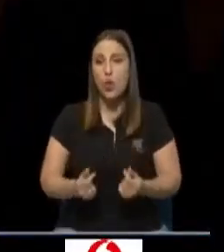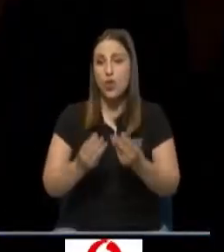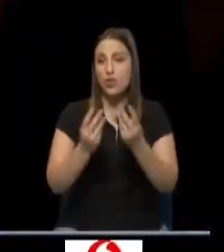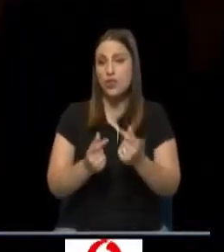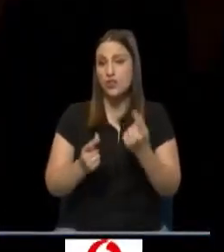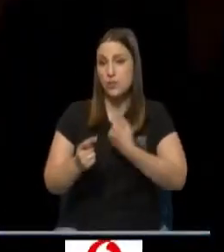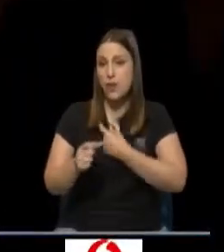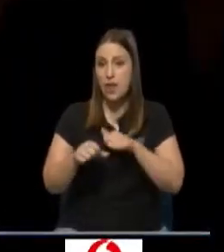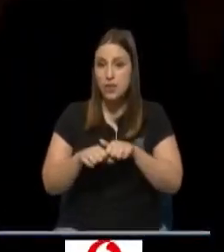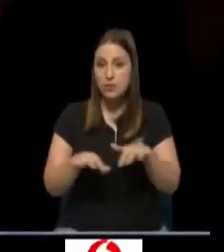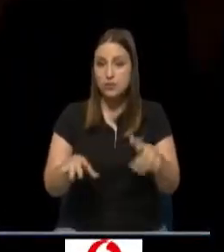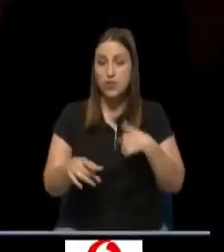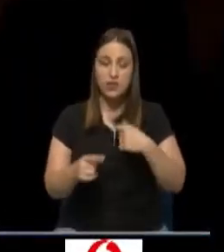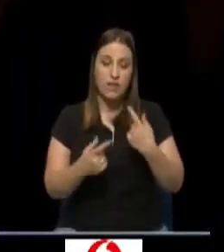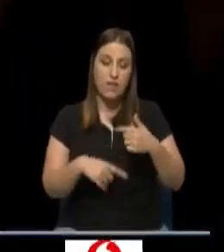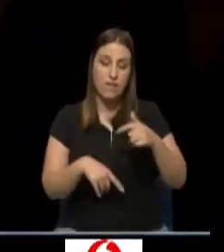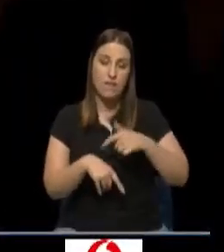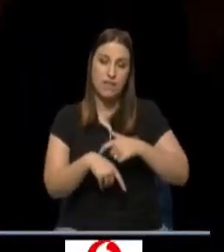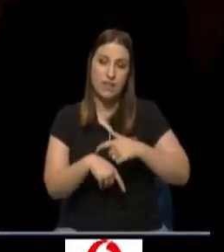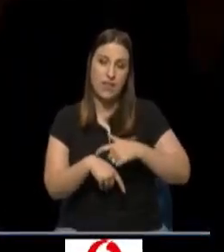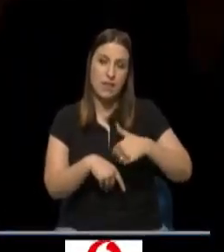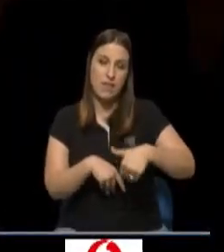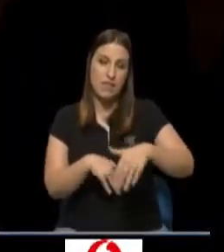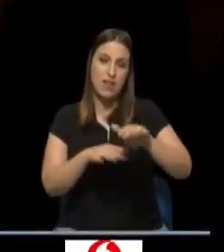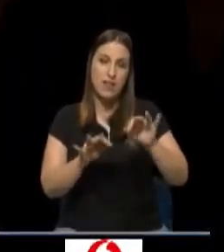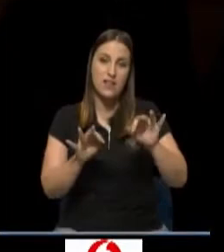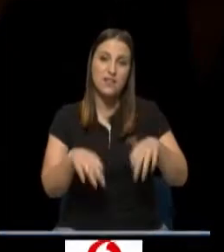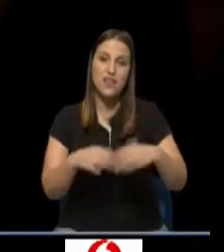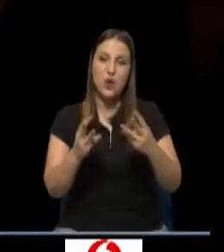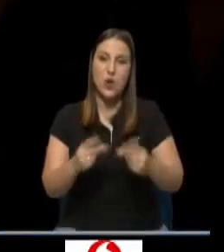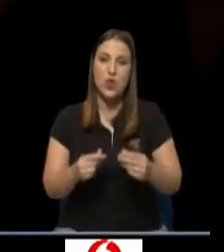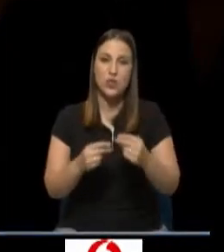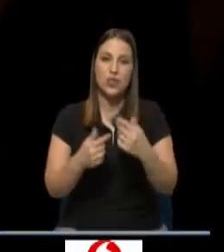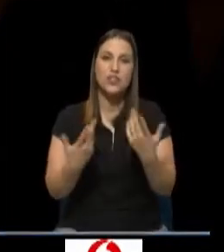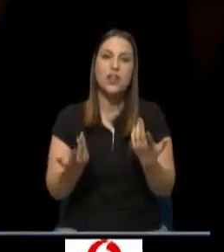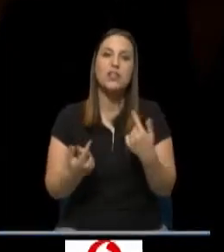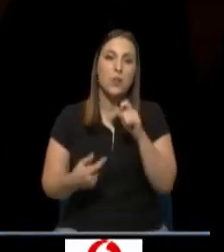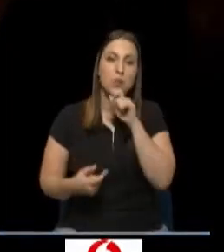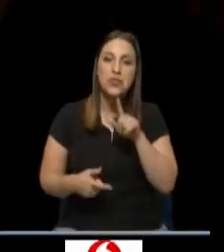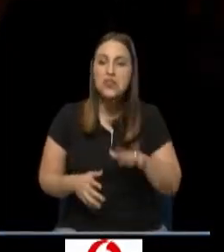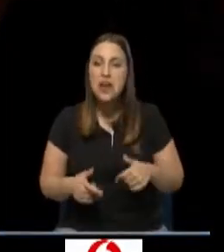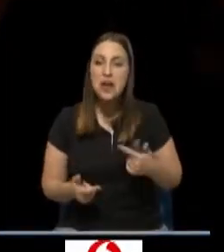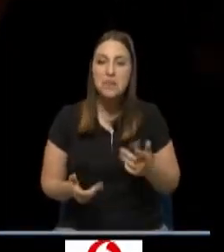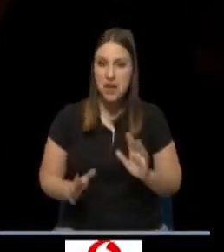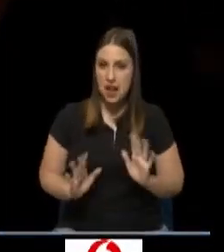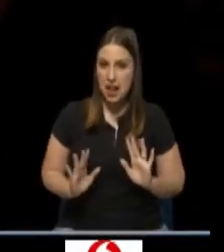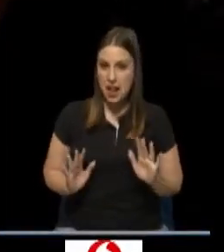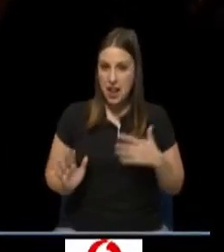So we're going to disclose accounts next week, numbers, figures next week,